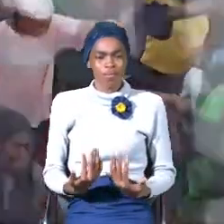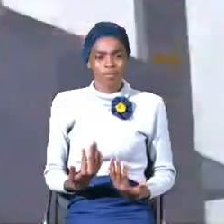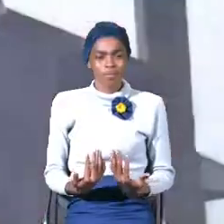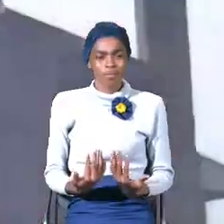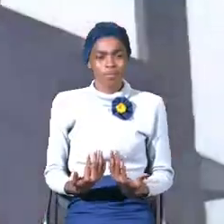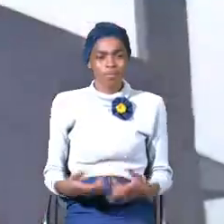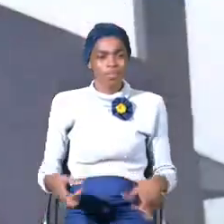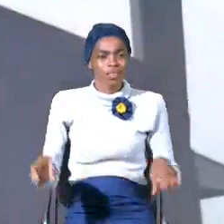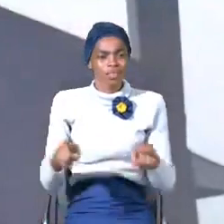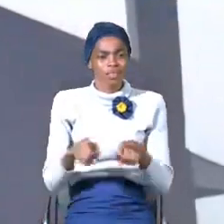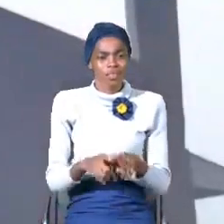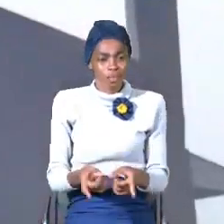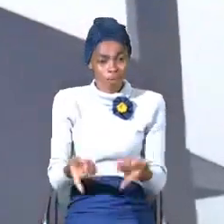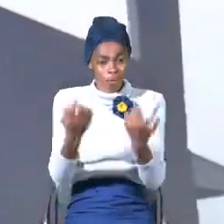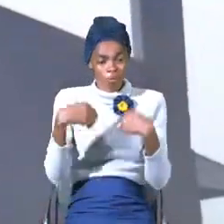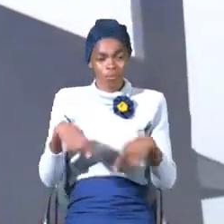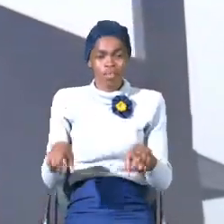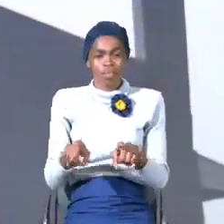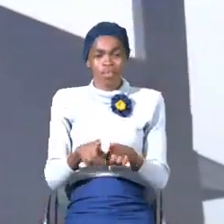Come like glory.